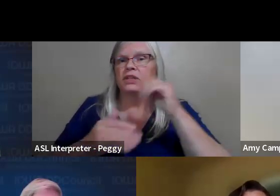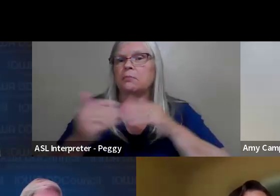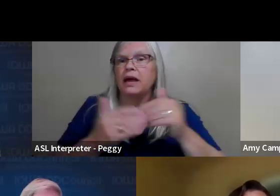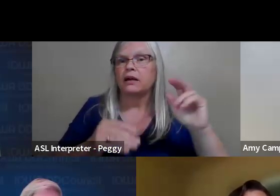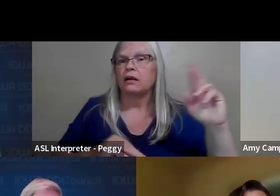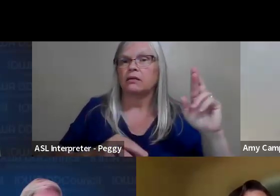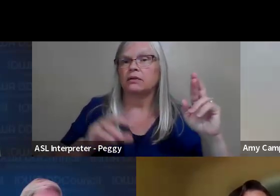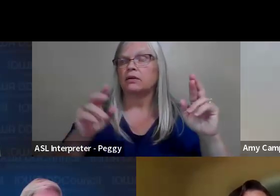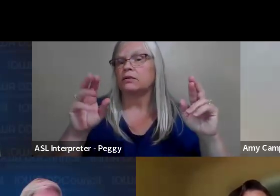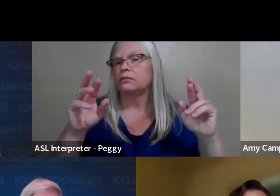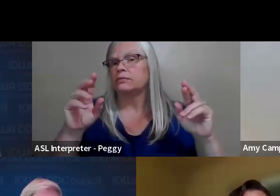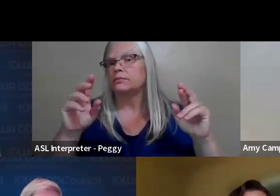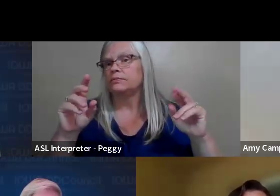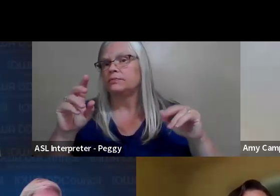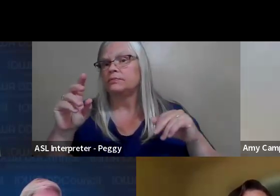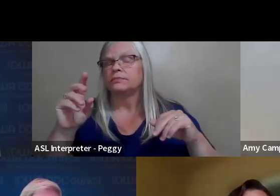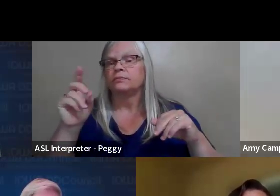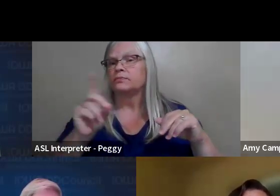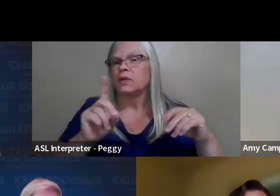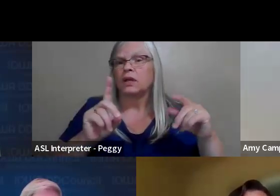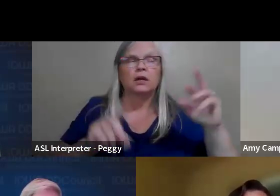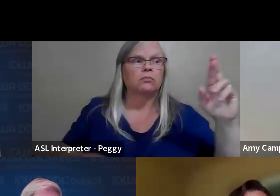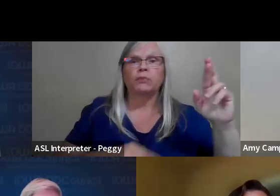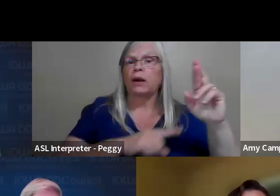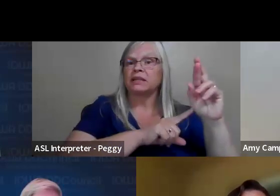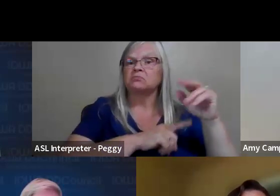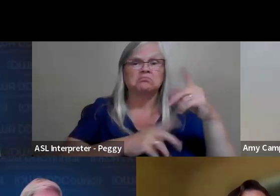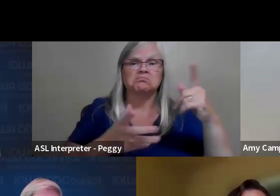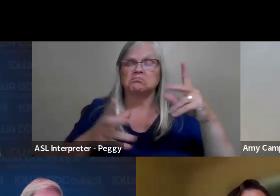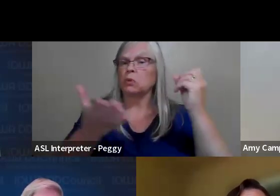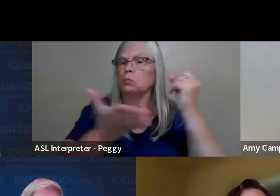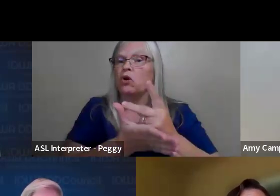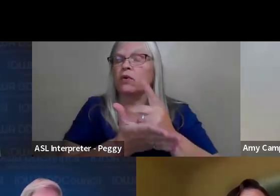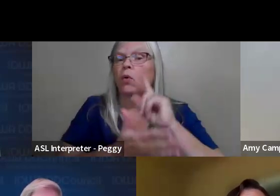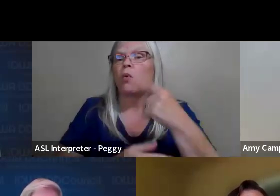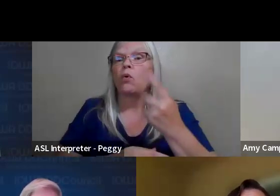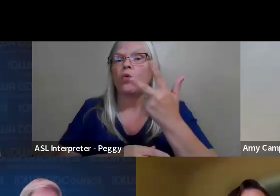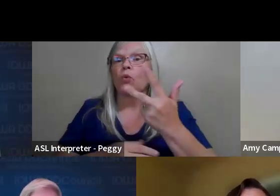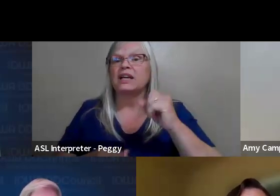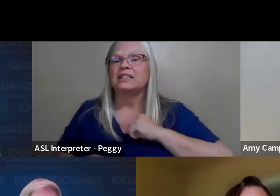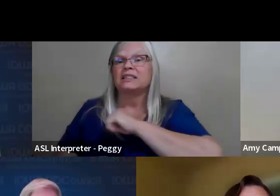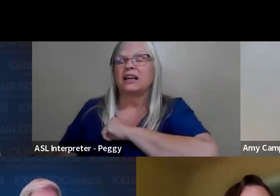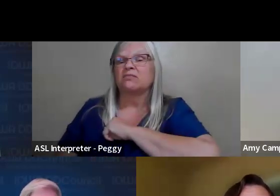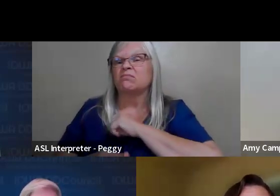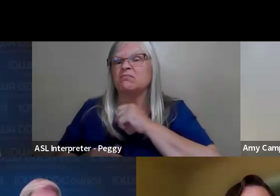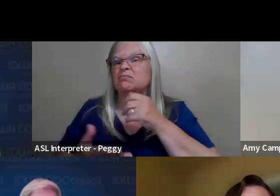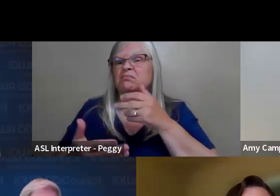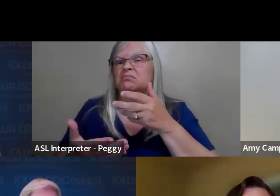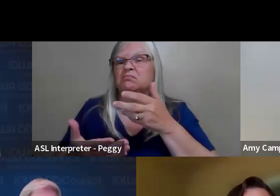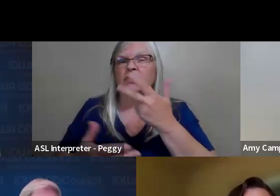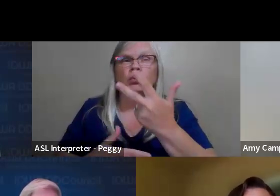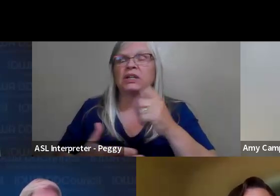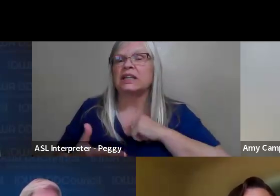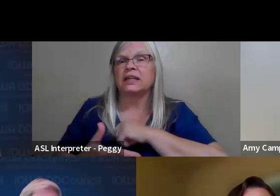senators voted in committee to approve those numbers. There were only 3 senators who voted against